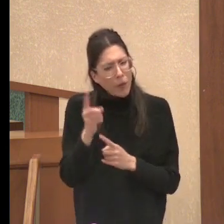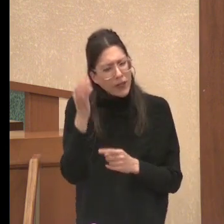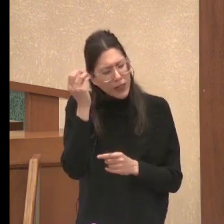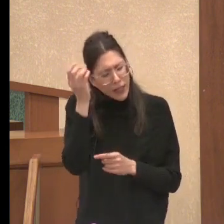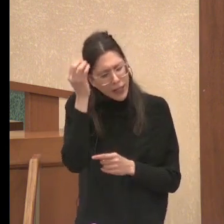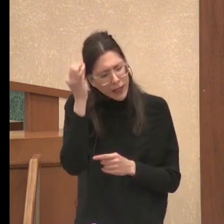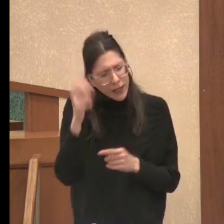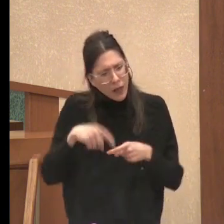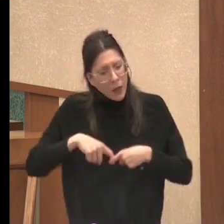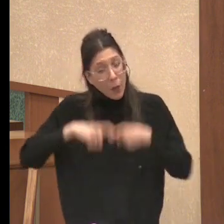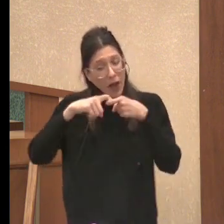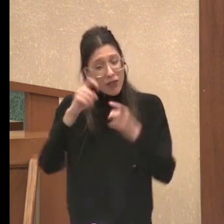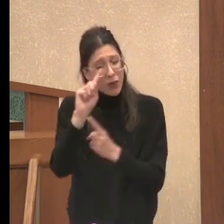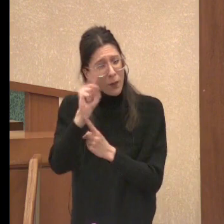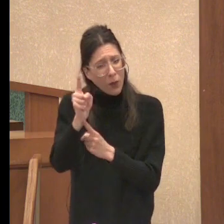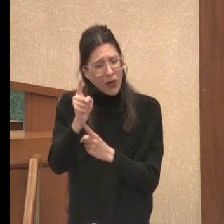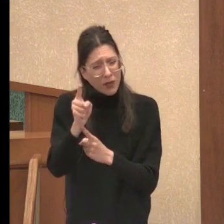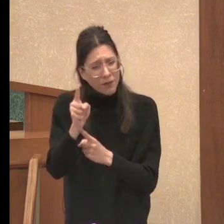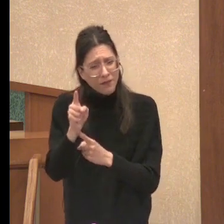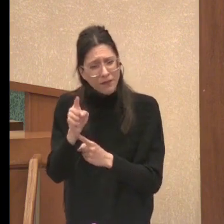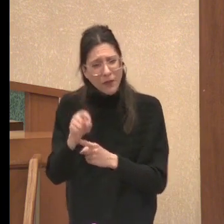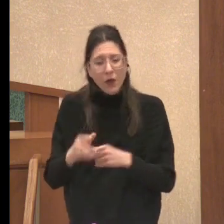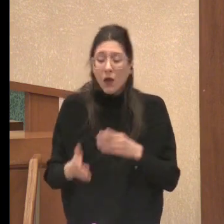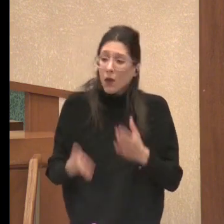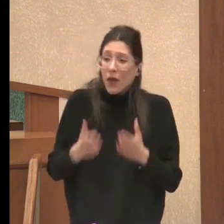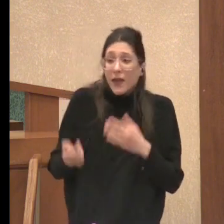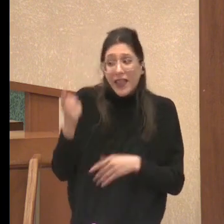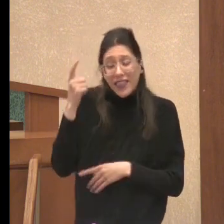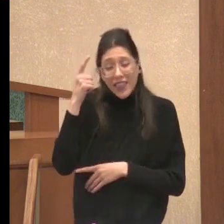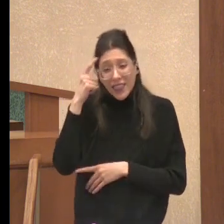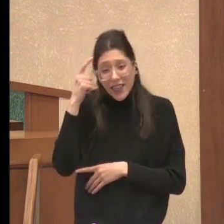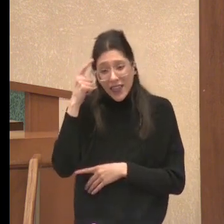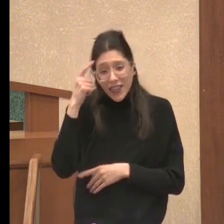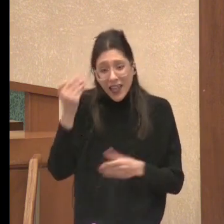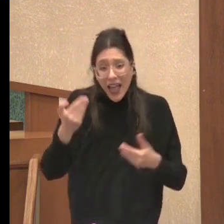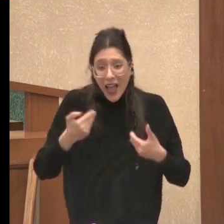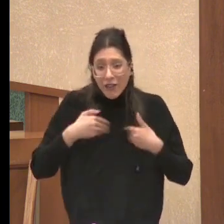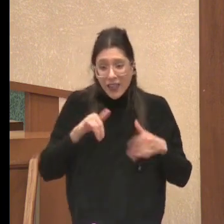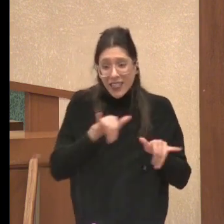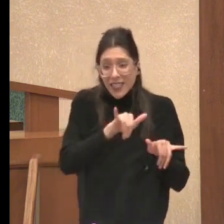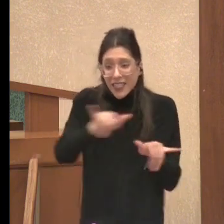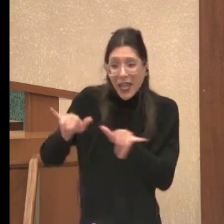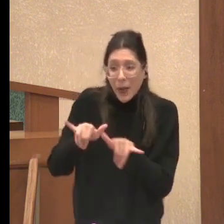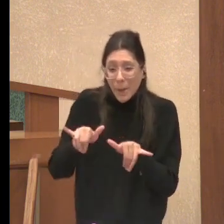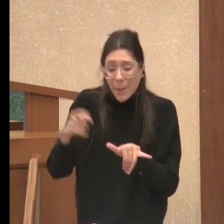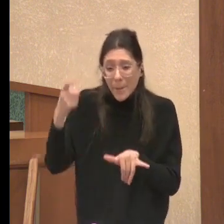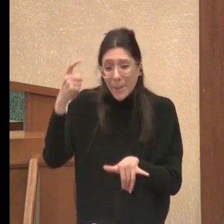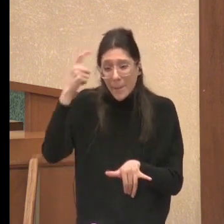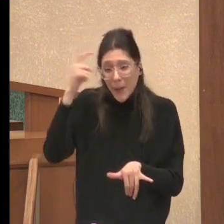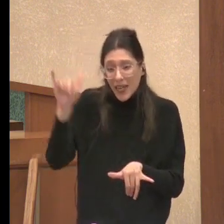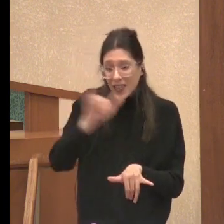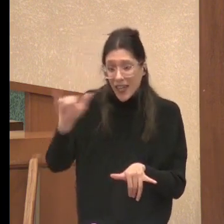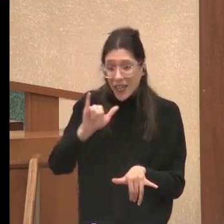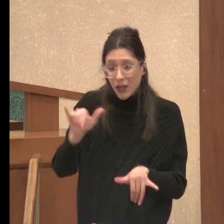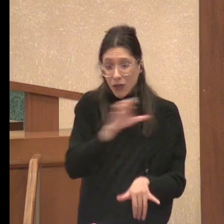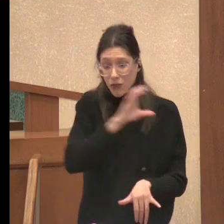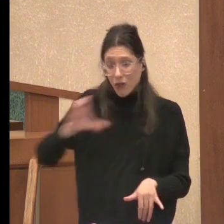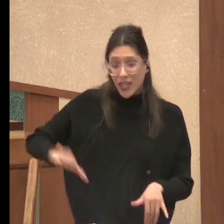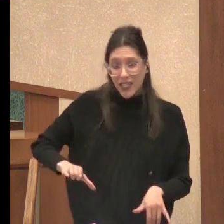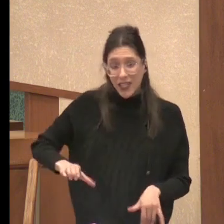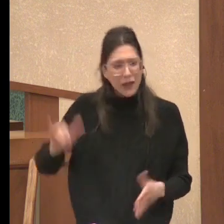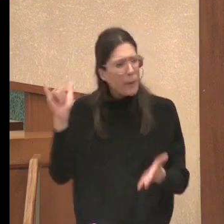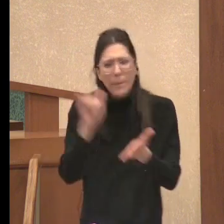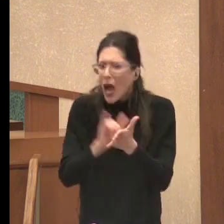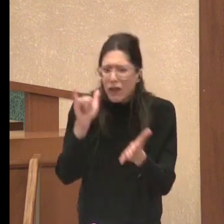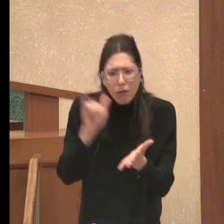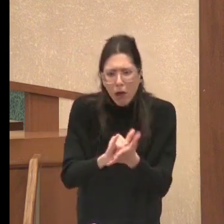As we pause for a moment, we may think that having the same mind of Christ is humanly